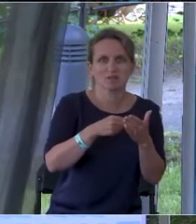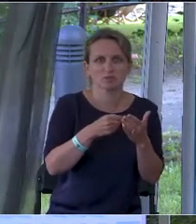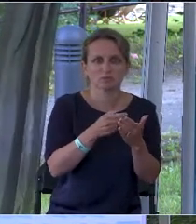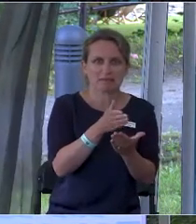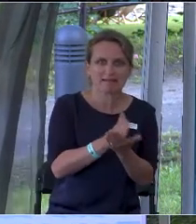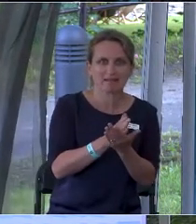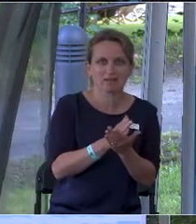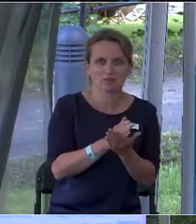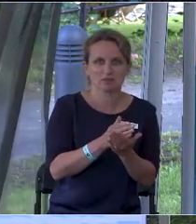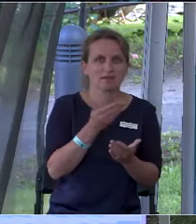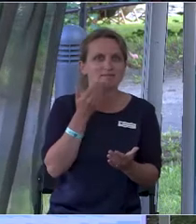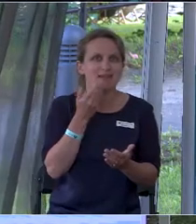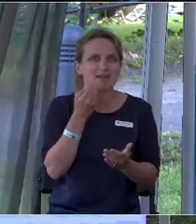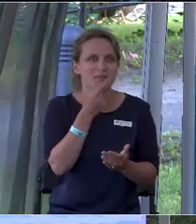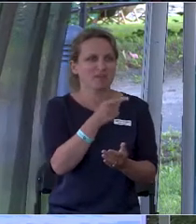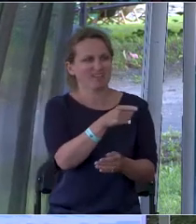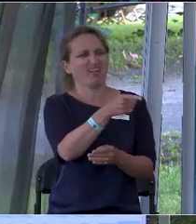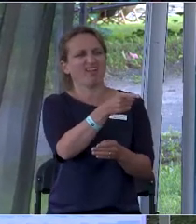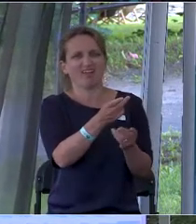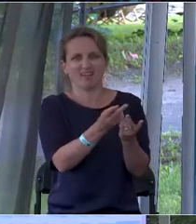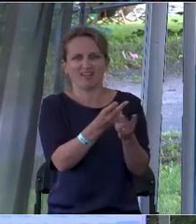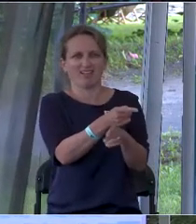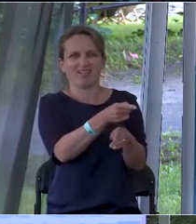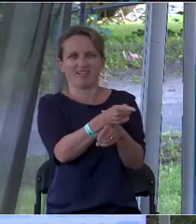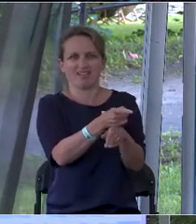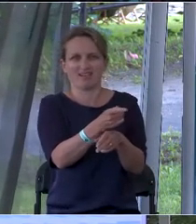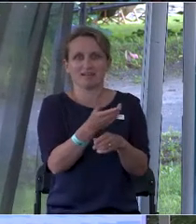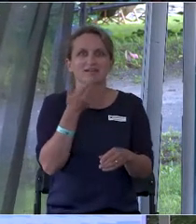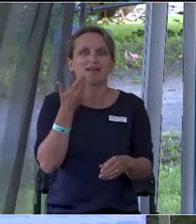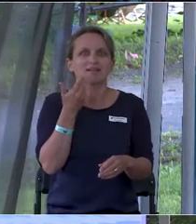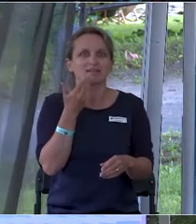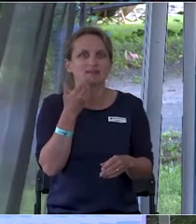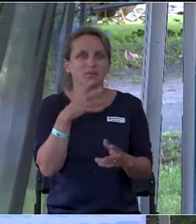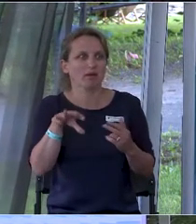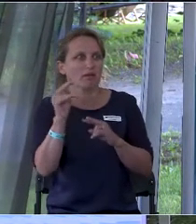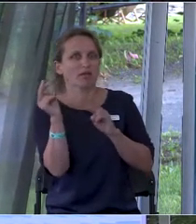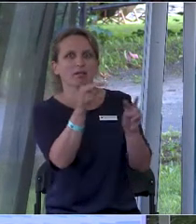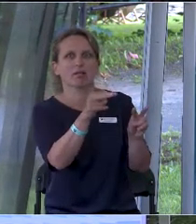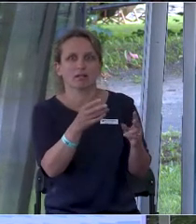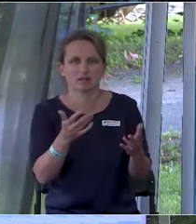that. And they so well. So this is really a media program.